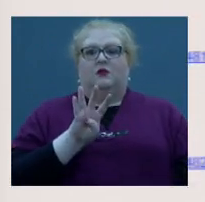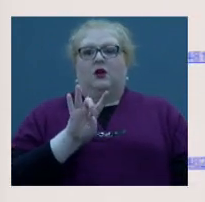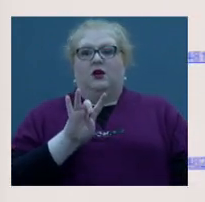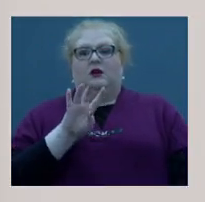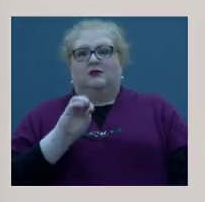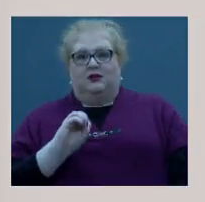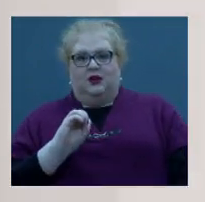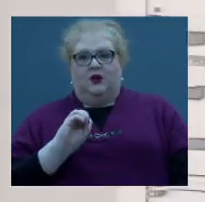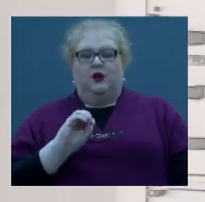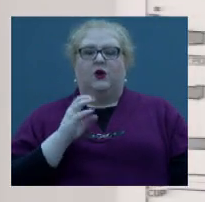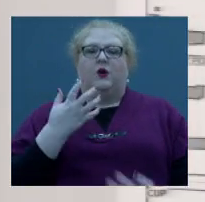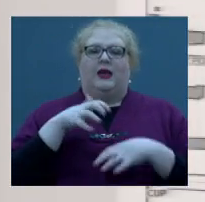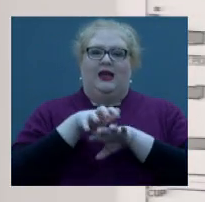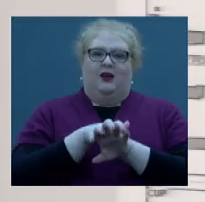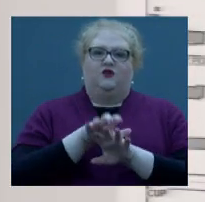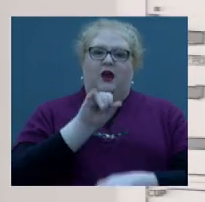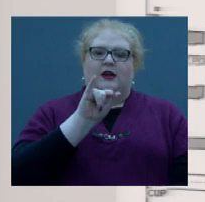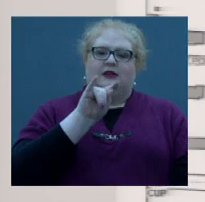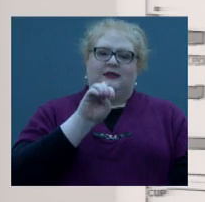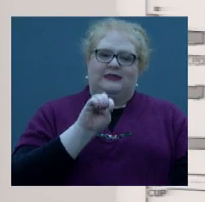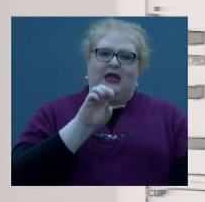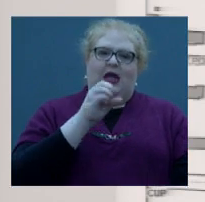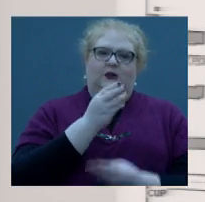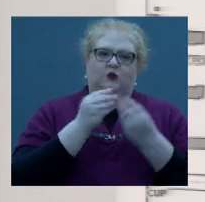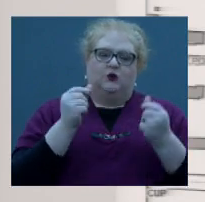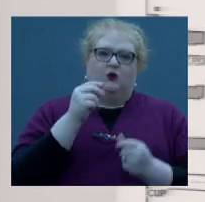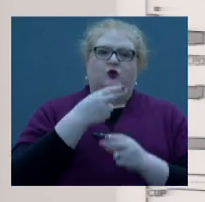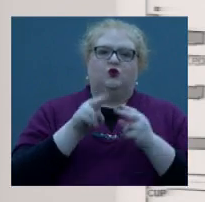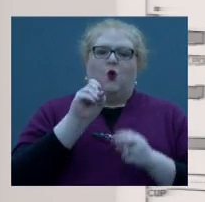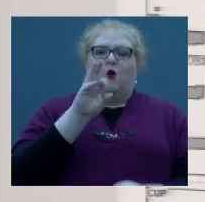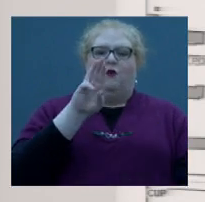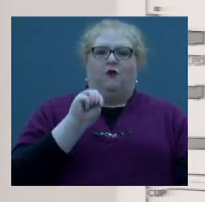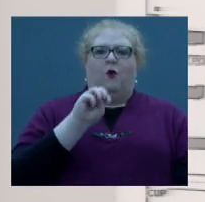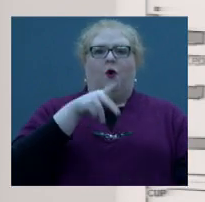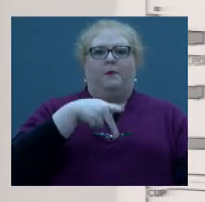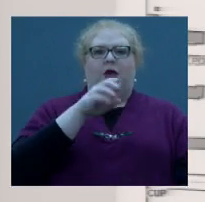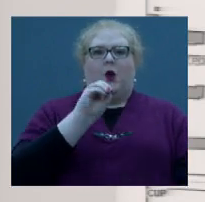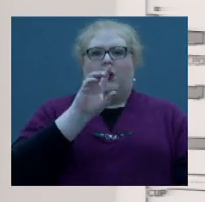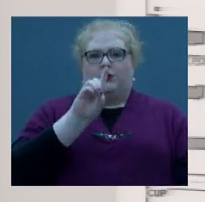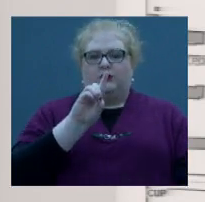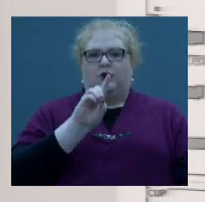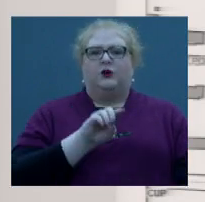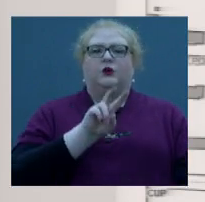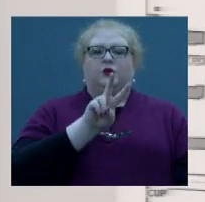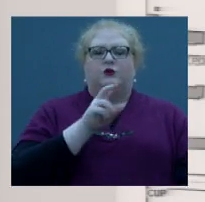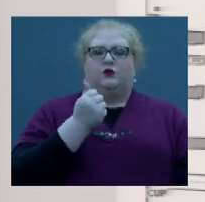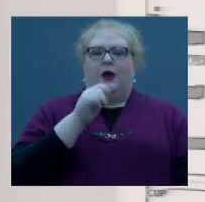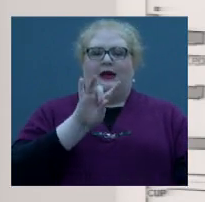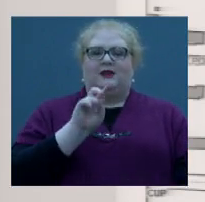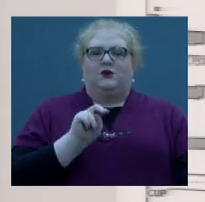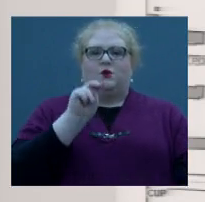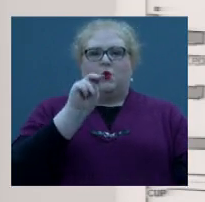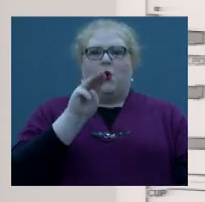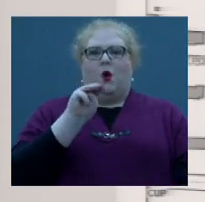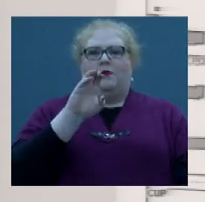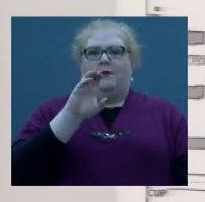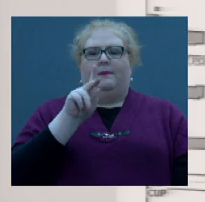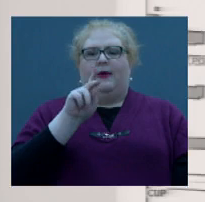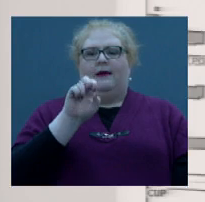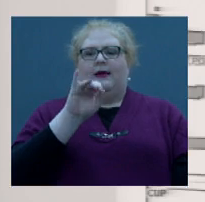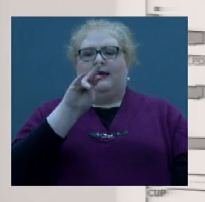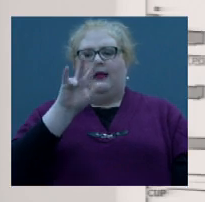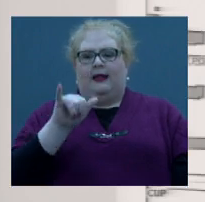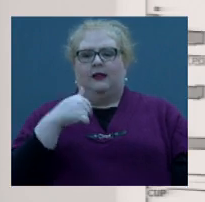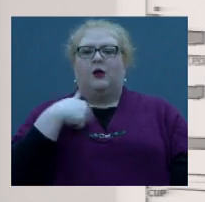Z-9480, Integrated Psych Solutions short form POD, located at 218 North McKinley Street. Staff recommends approval of